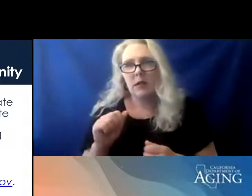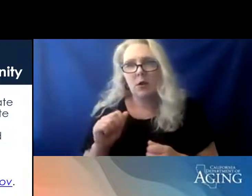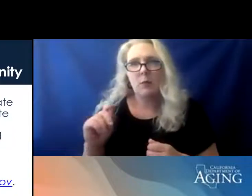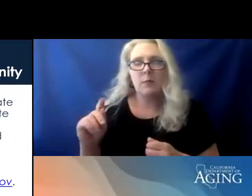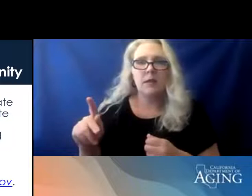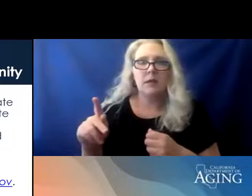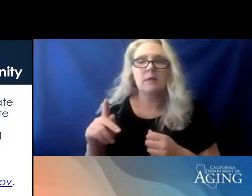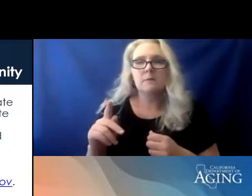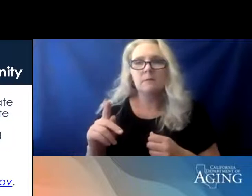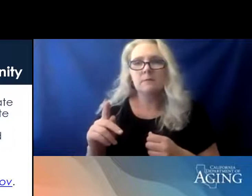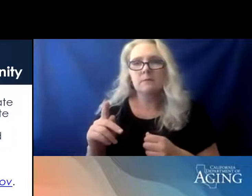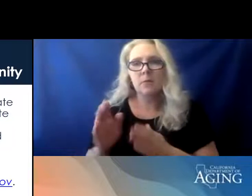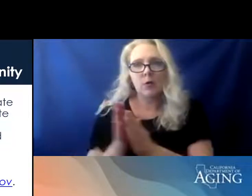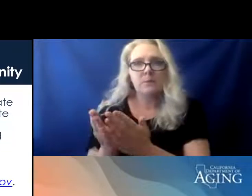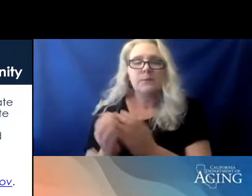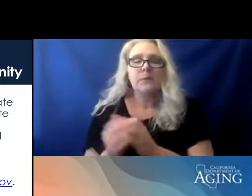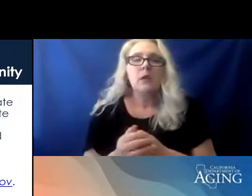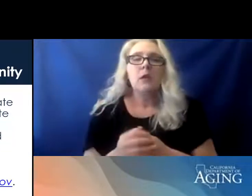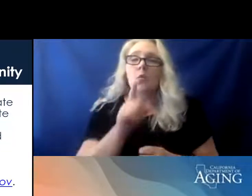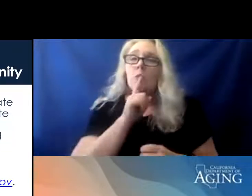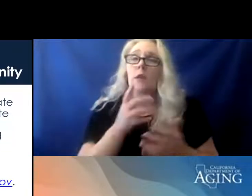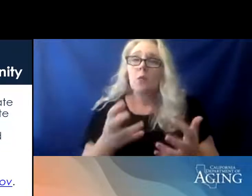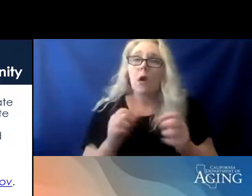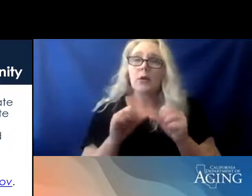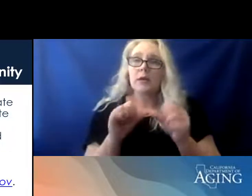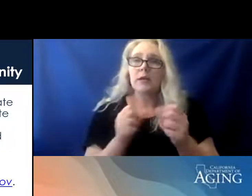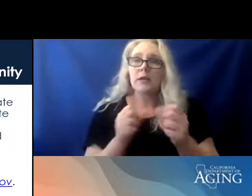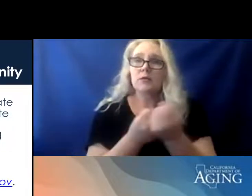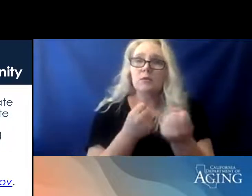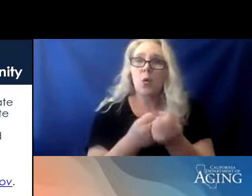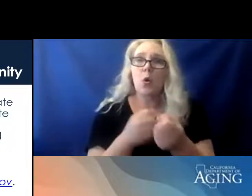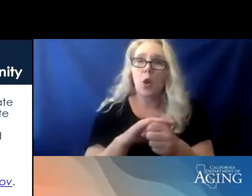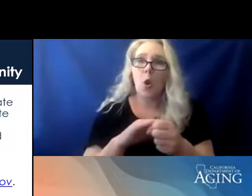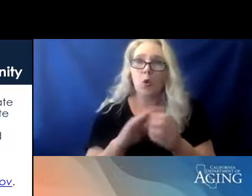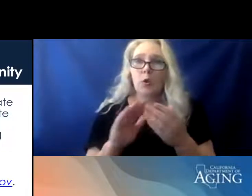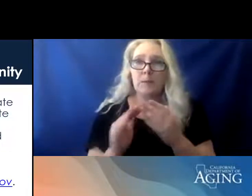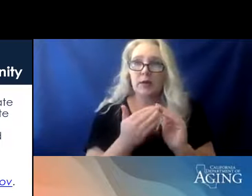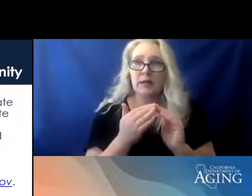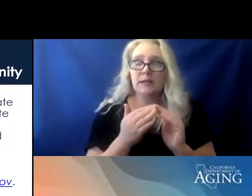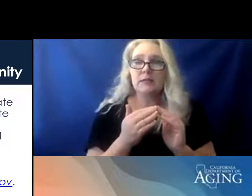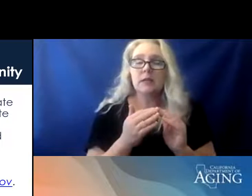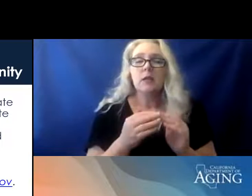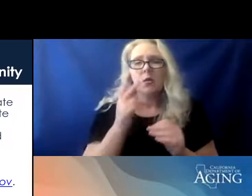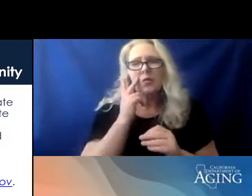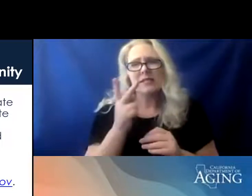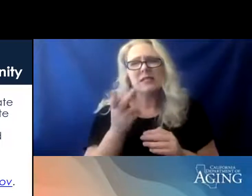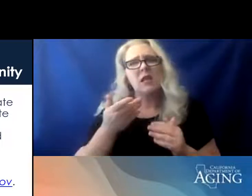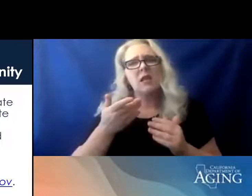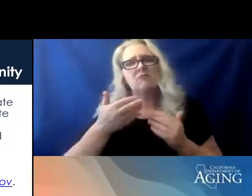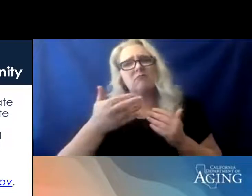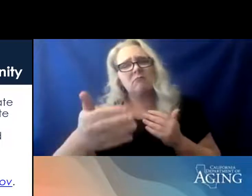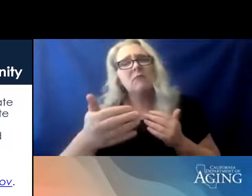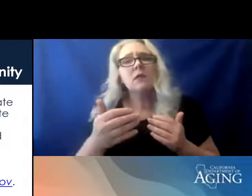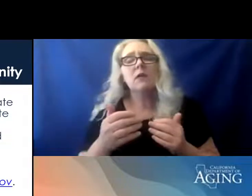state. We really want to continue to be supportive of local communities, and we're going to seek over the next several years to